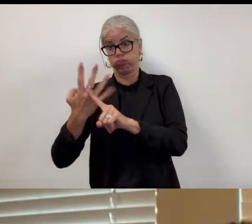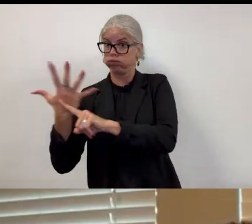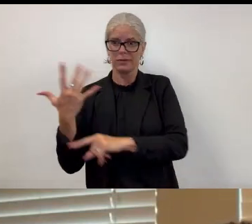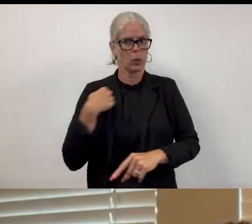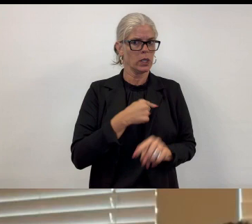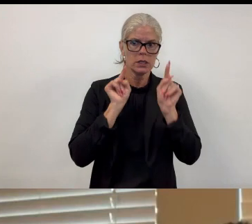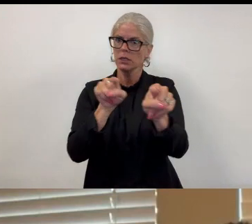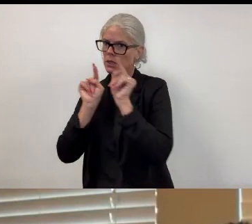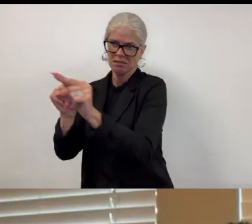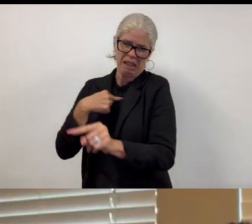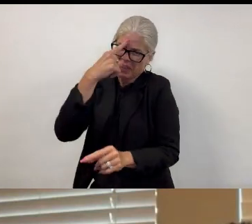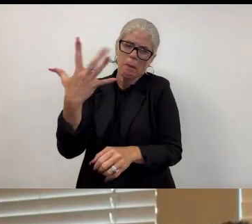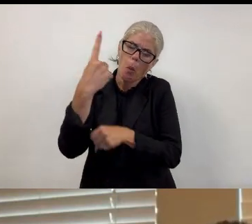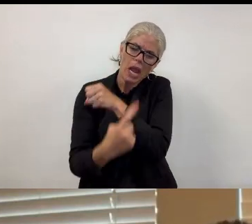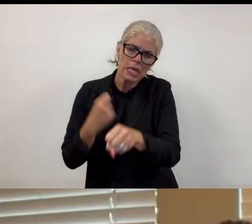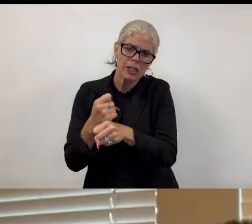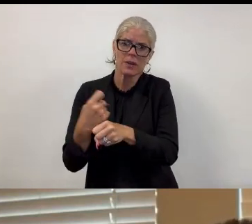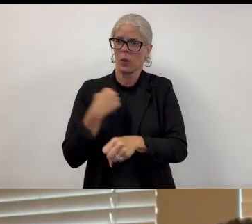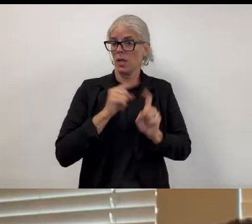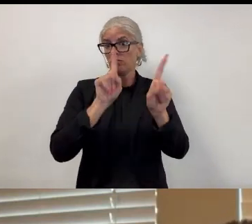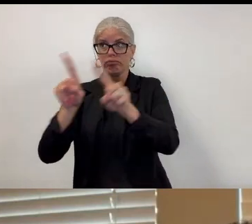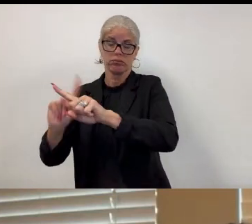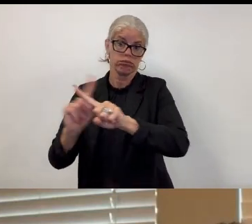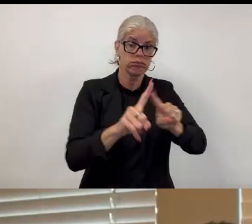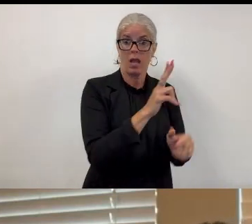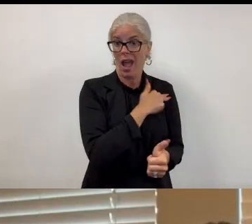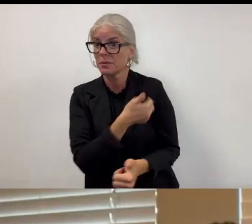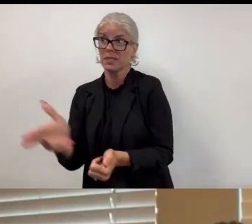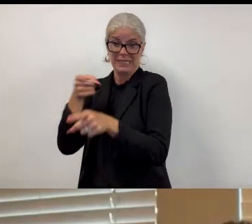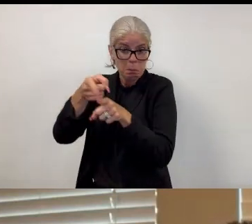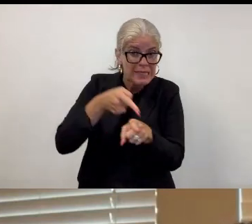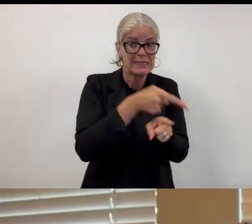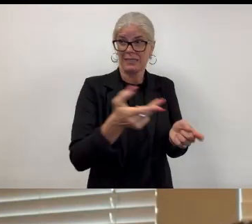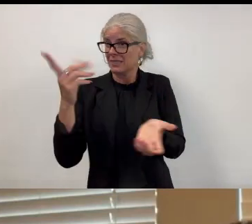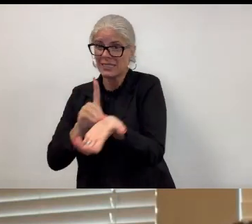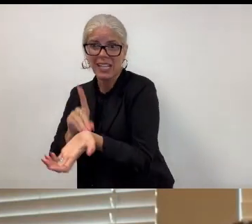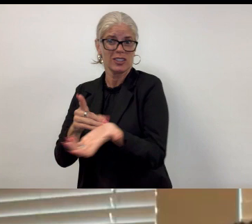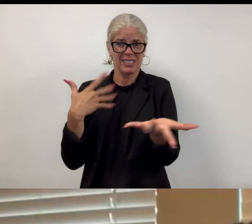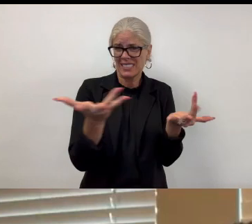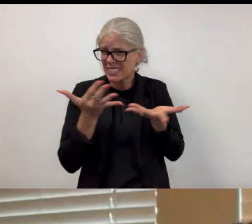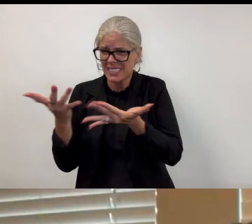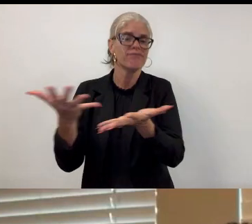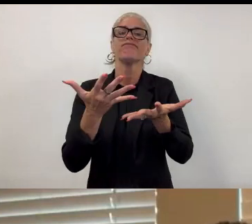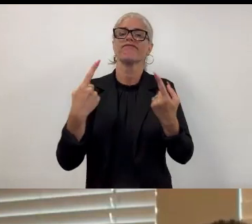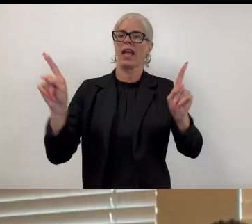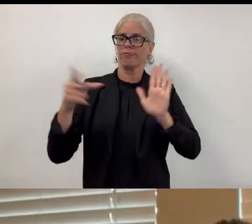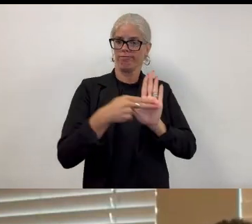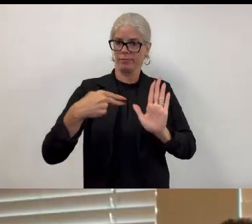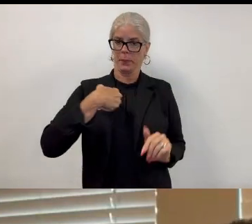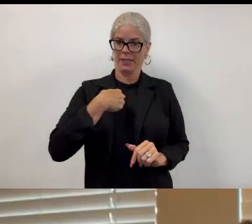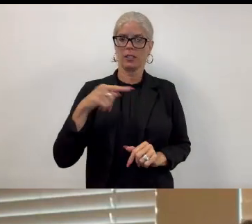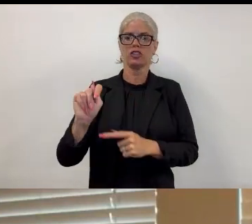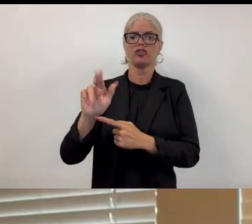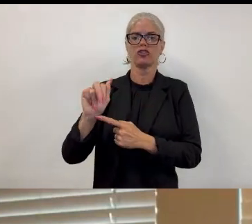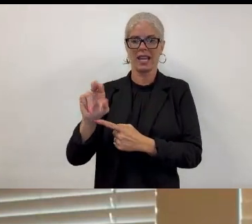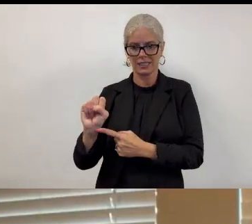many months, and if not a full year, I believe, of hospital stays and going to see different specialists, I ended up